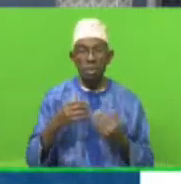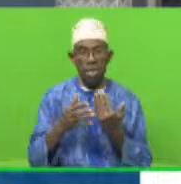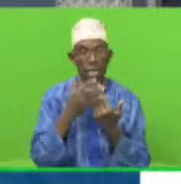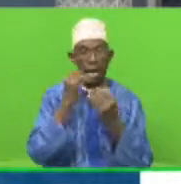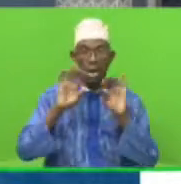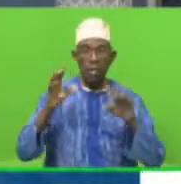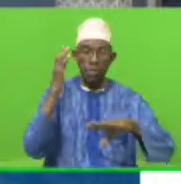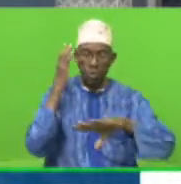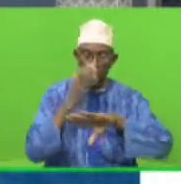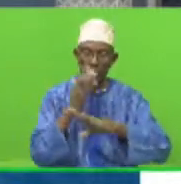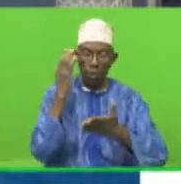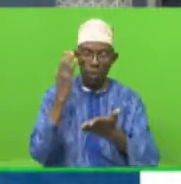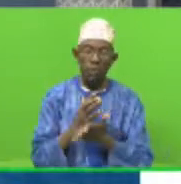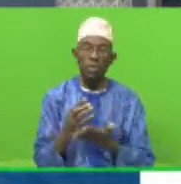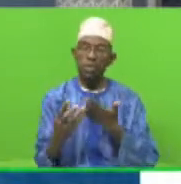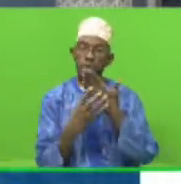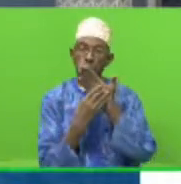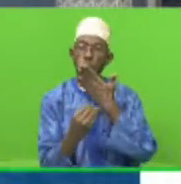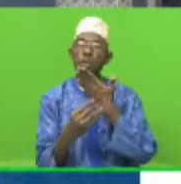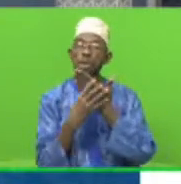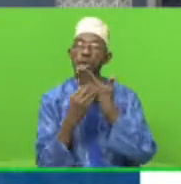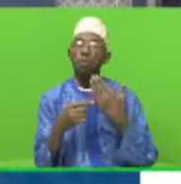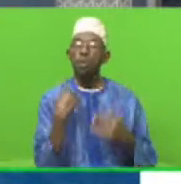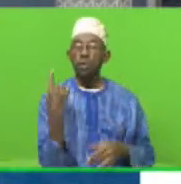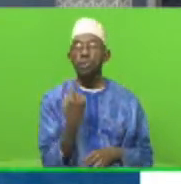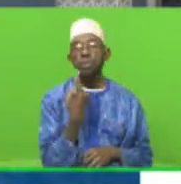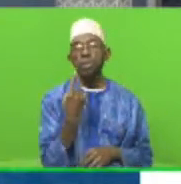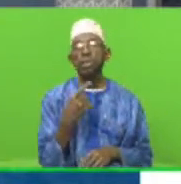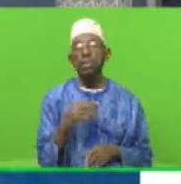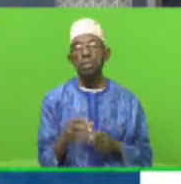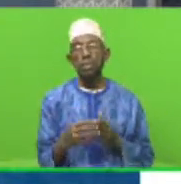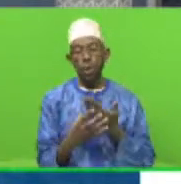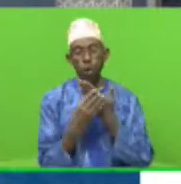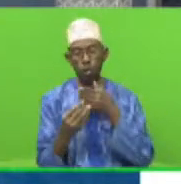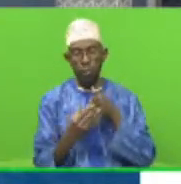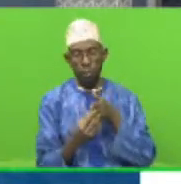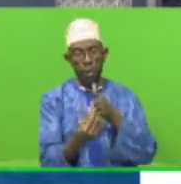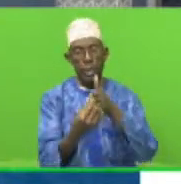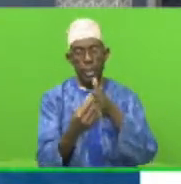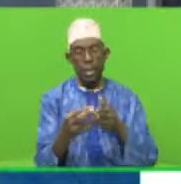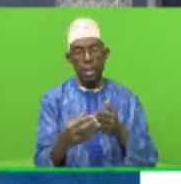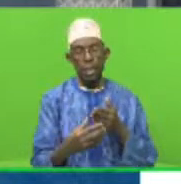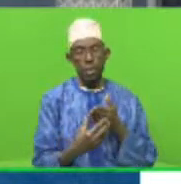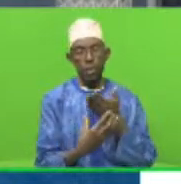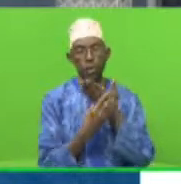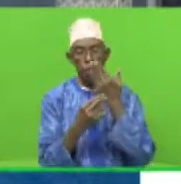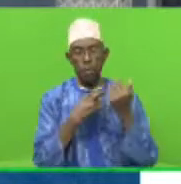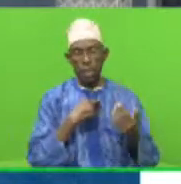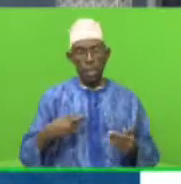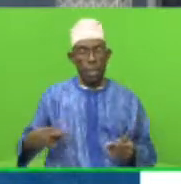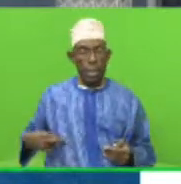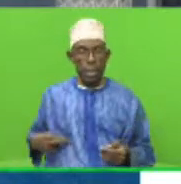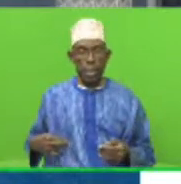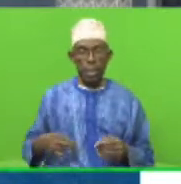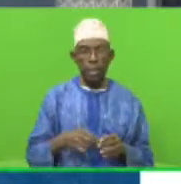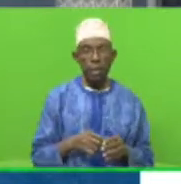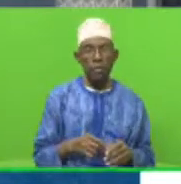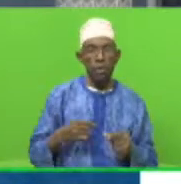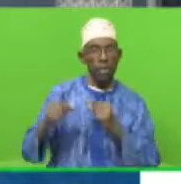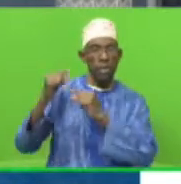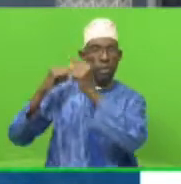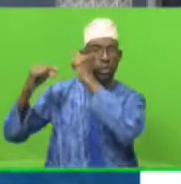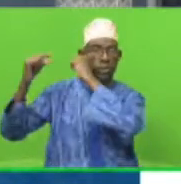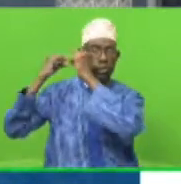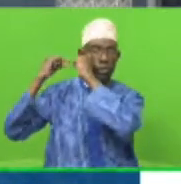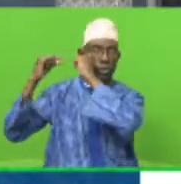it is right or wrong. So it could be you're emulating leaders, whether religious leaders or worldly leaders, or you're emulating your forefathers,